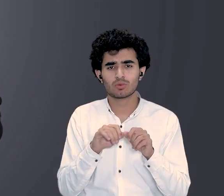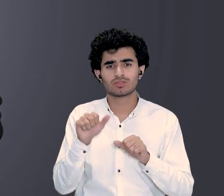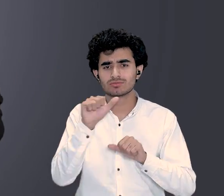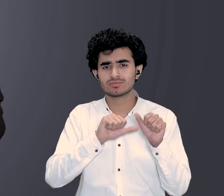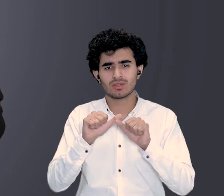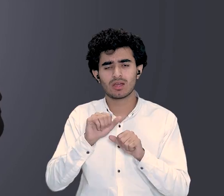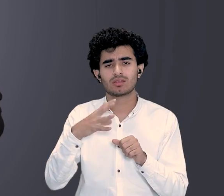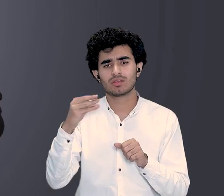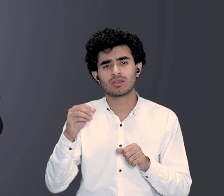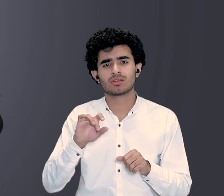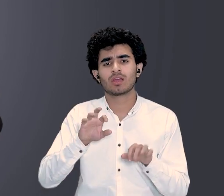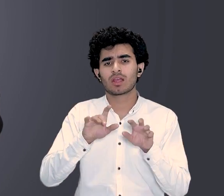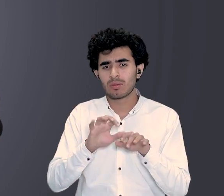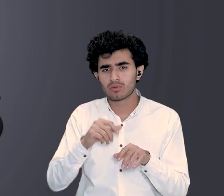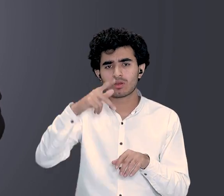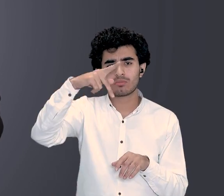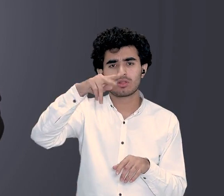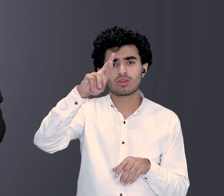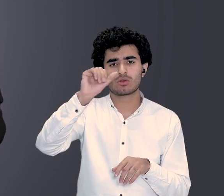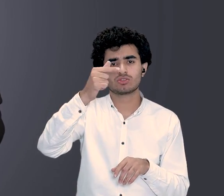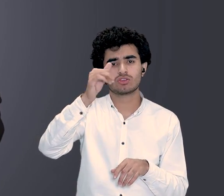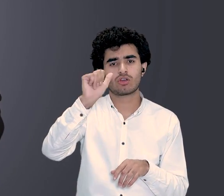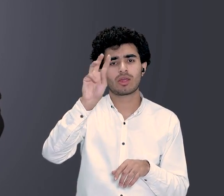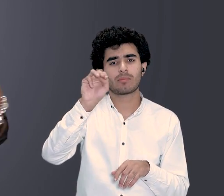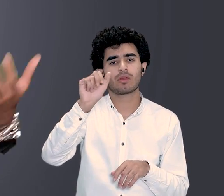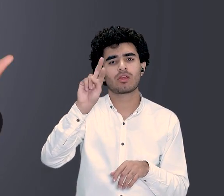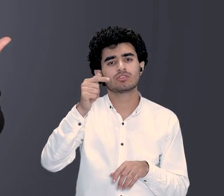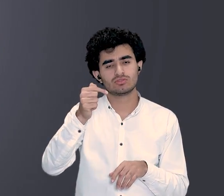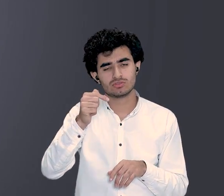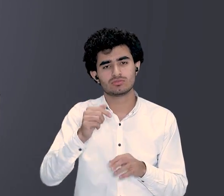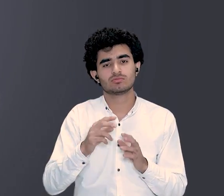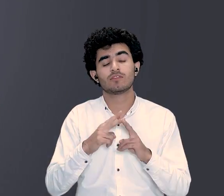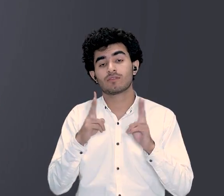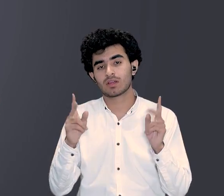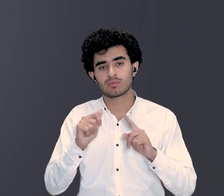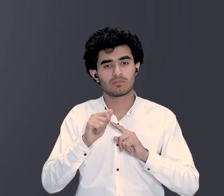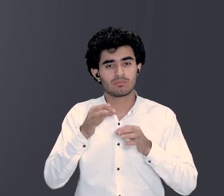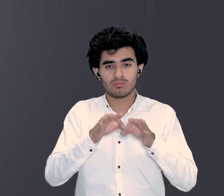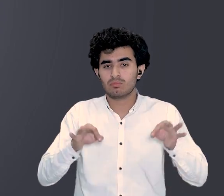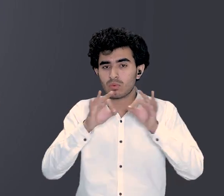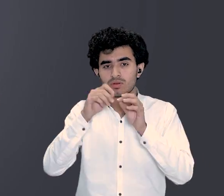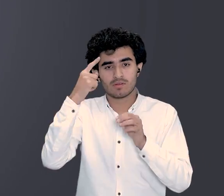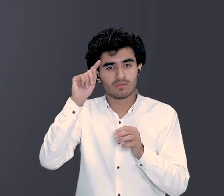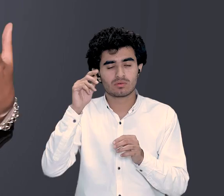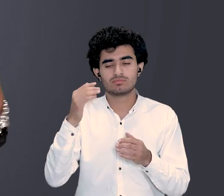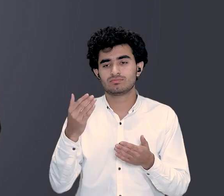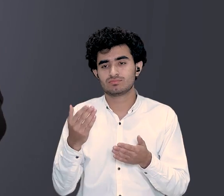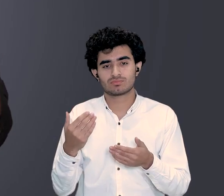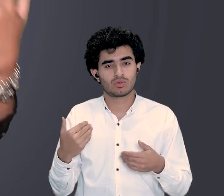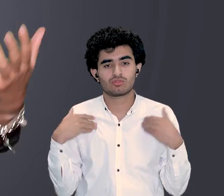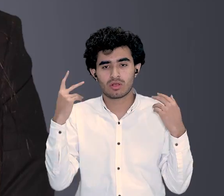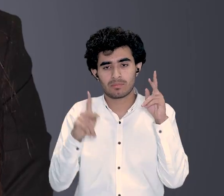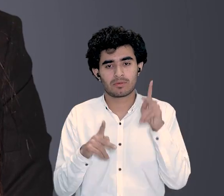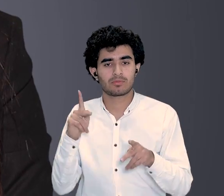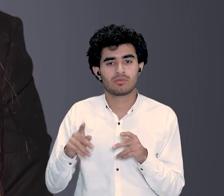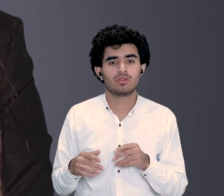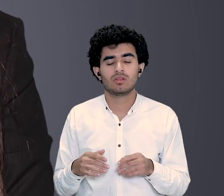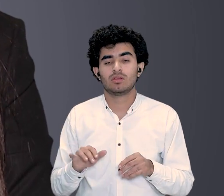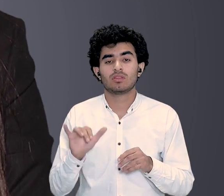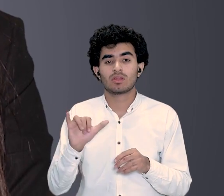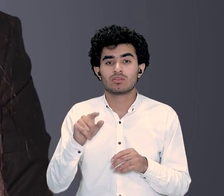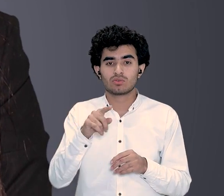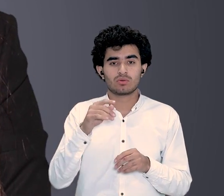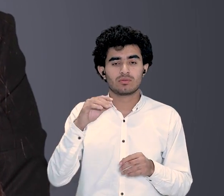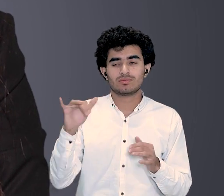the US. It's really flourished in similar markets like India with Baiju, which is